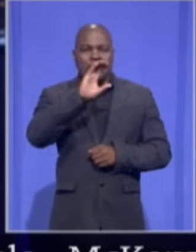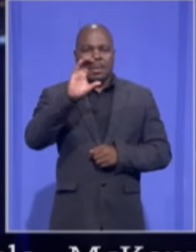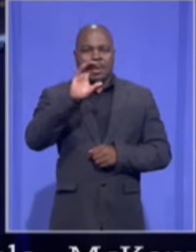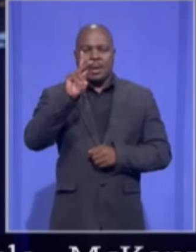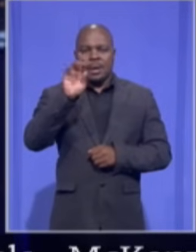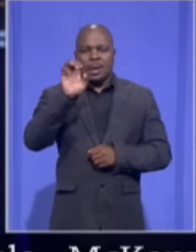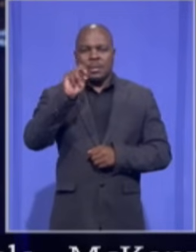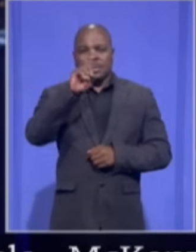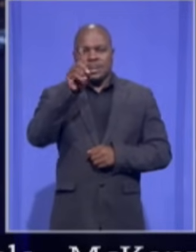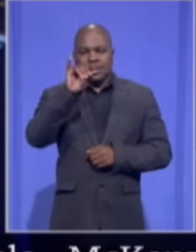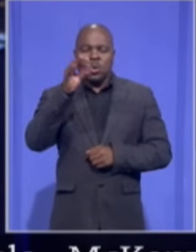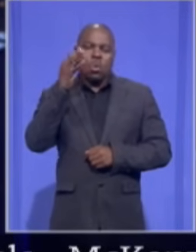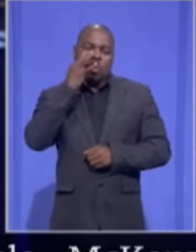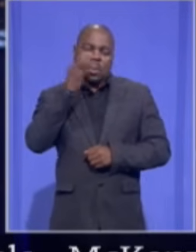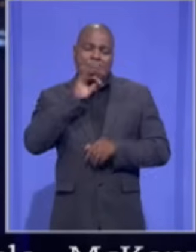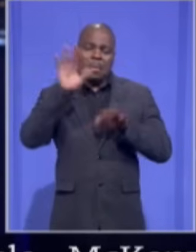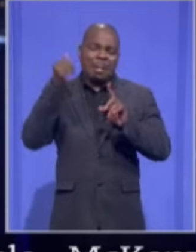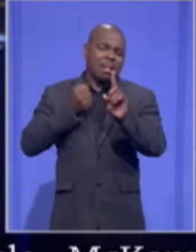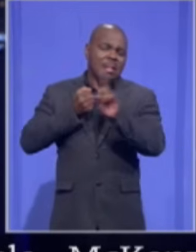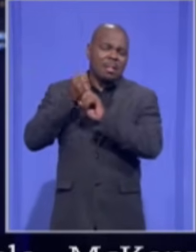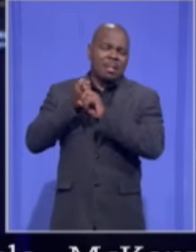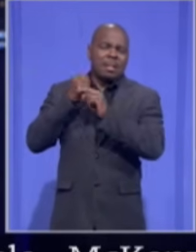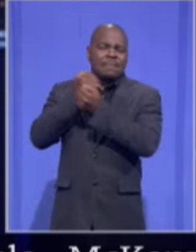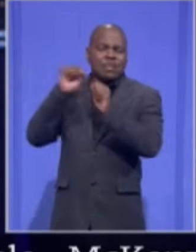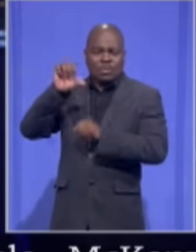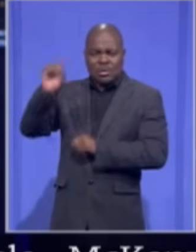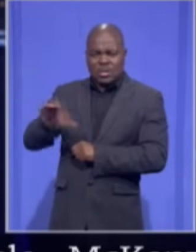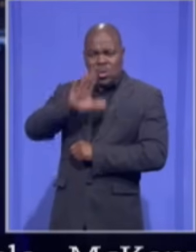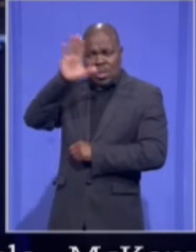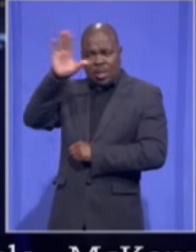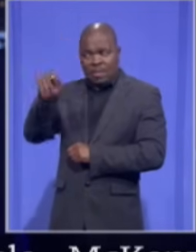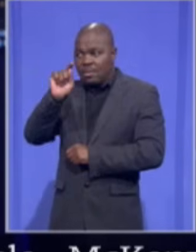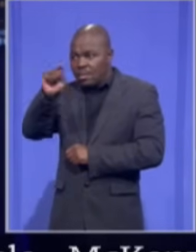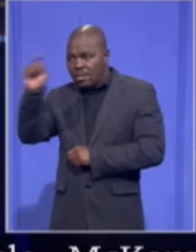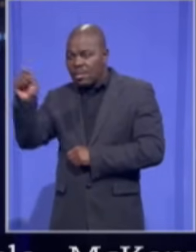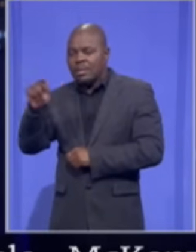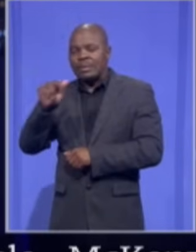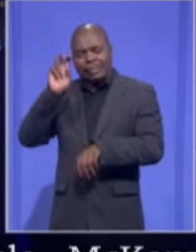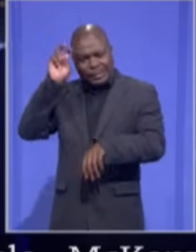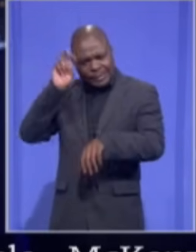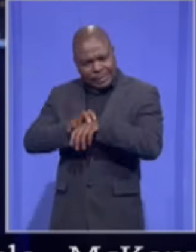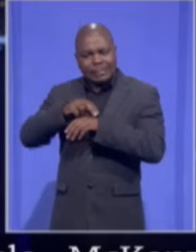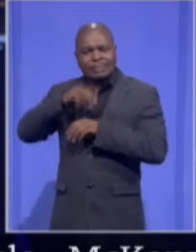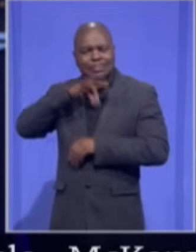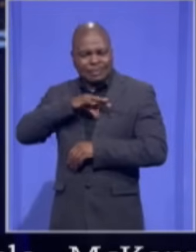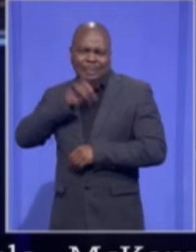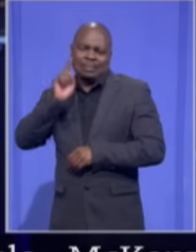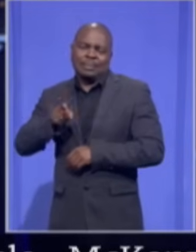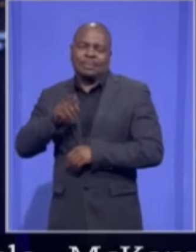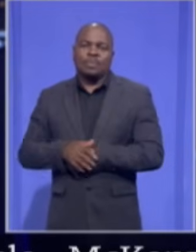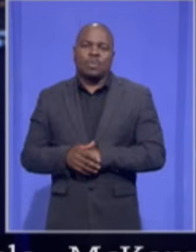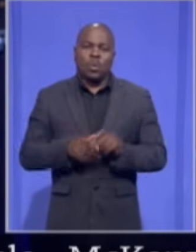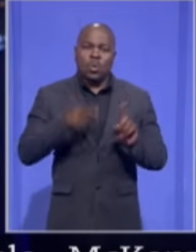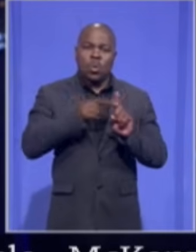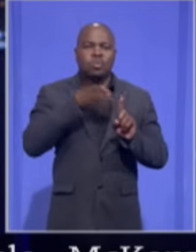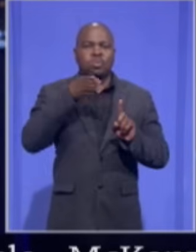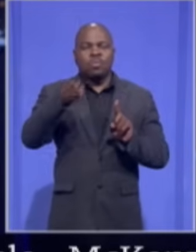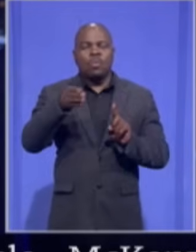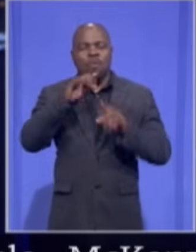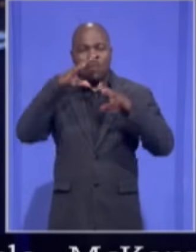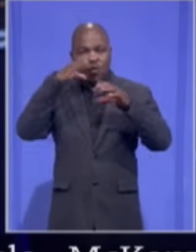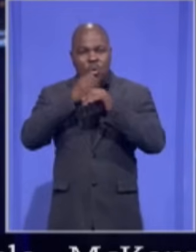ba ileng ba le kabelo ntweng ya bohlokwa ka ro setjhaba ba lokela ho una melemo ya mesebetsi eo ba yentseng. Molaetsa wa hae o ne o lebile